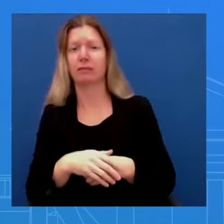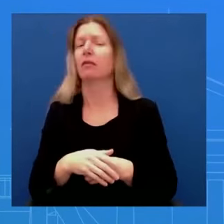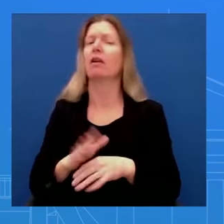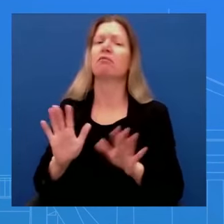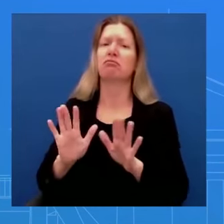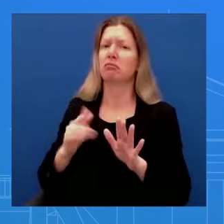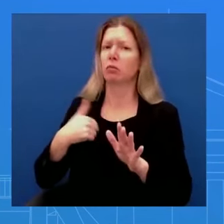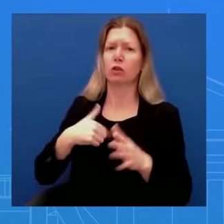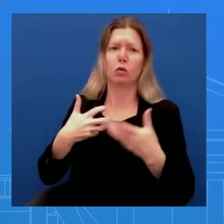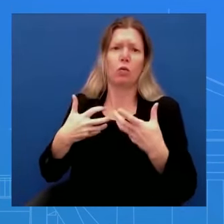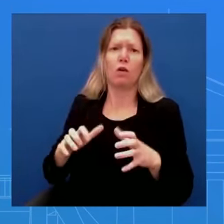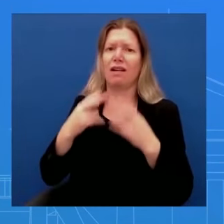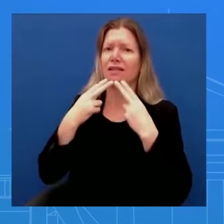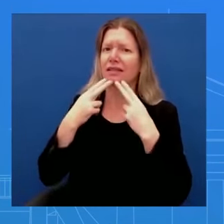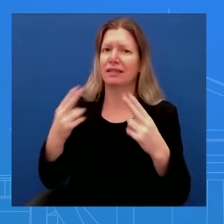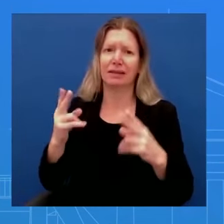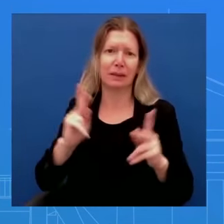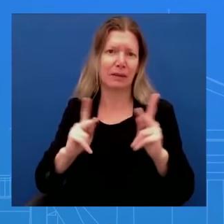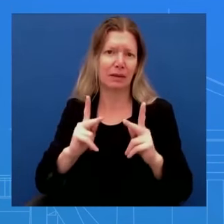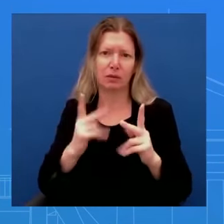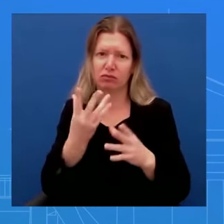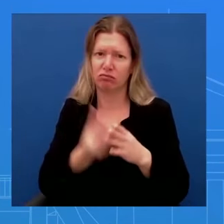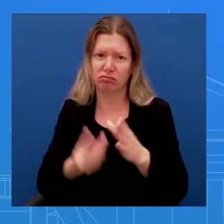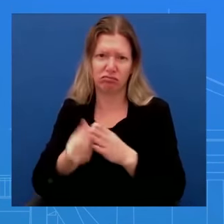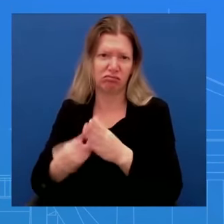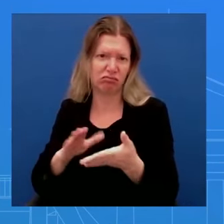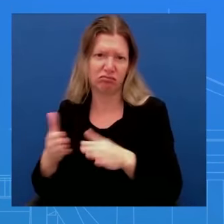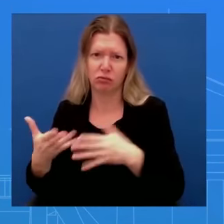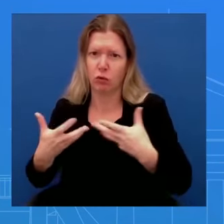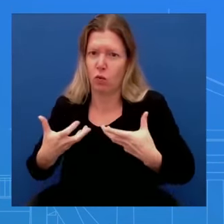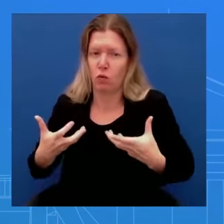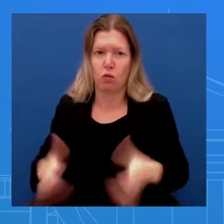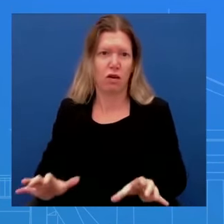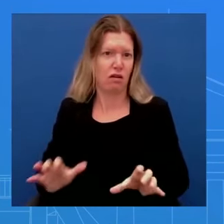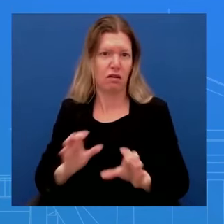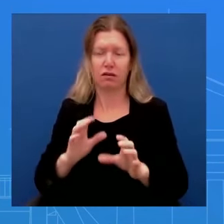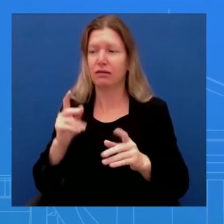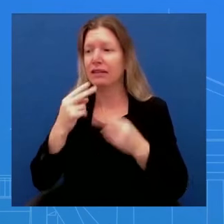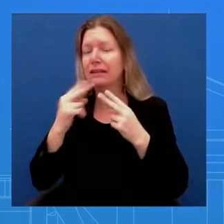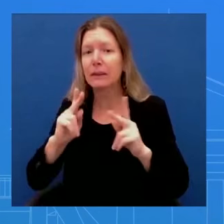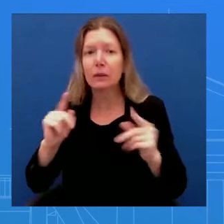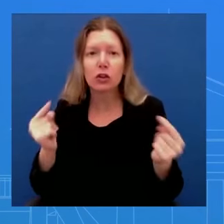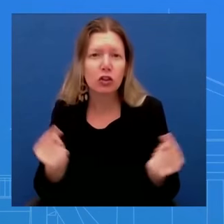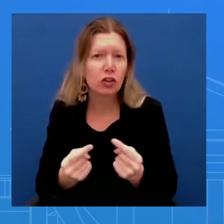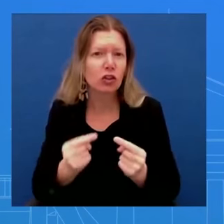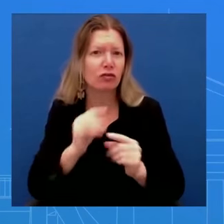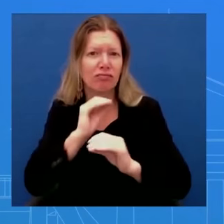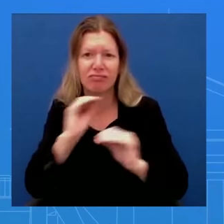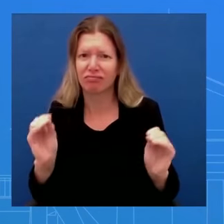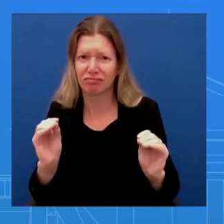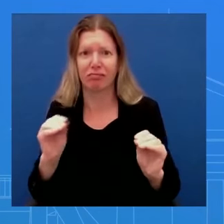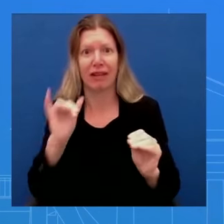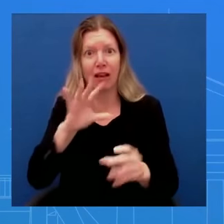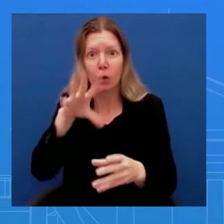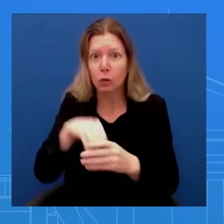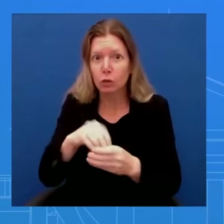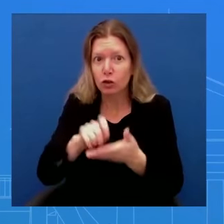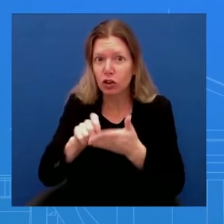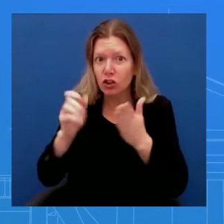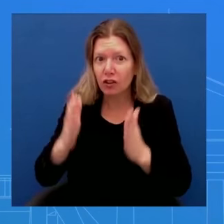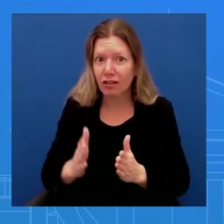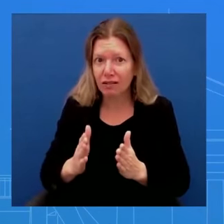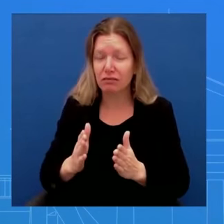any innocent lives, any innocent people wounded. That, of course, includes journalists. They have every right to be there to cover this conflict, and we want to see their